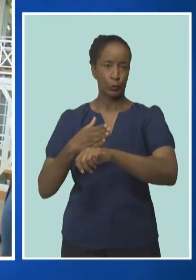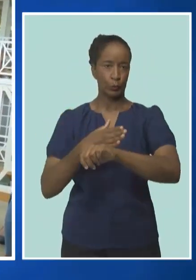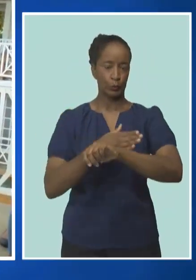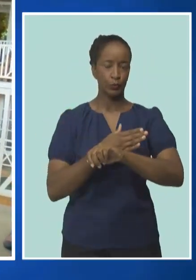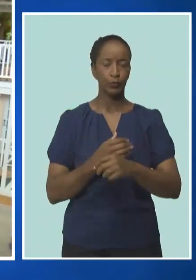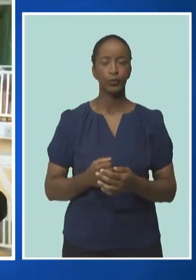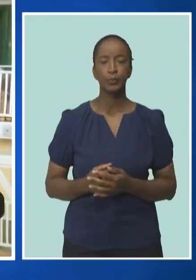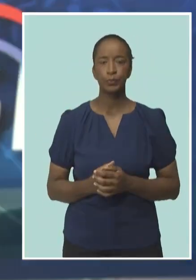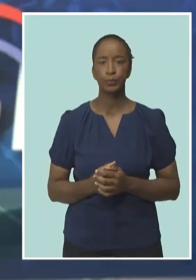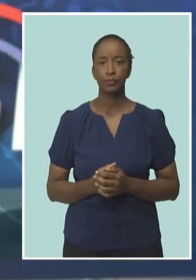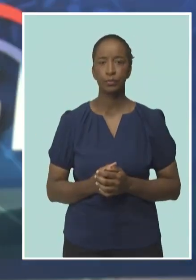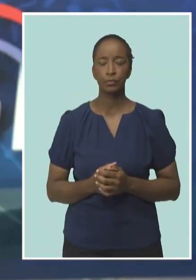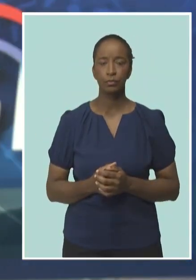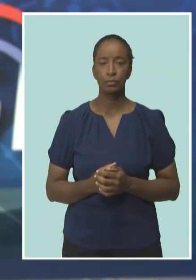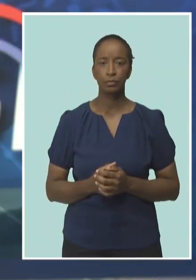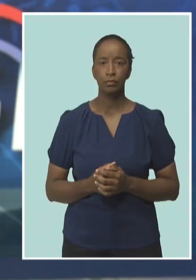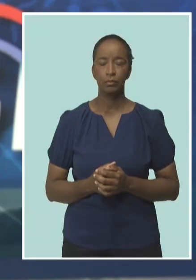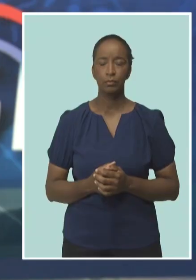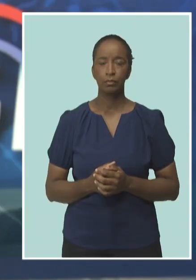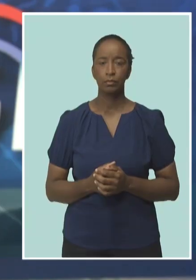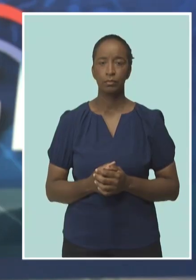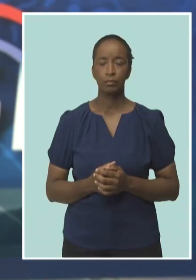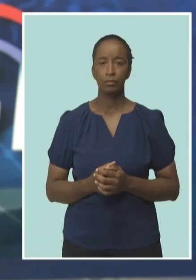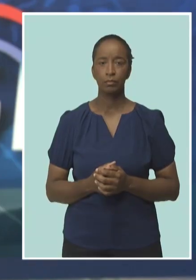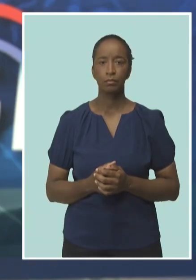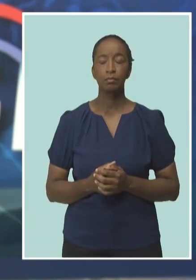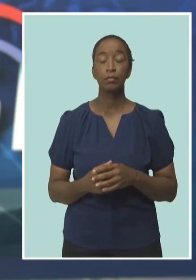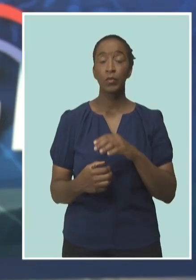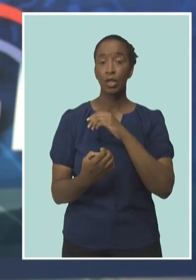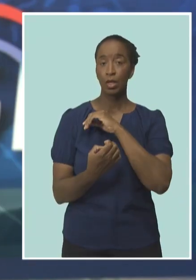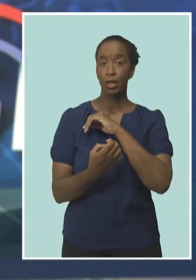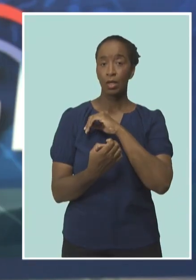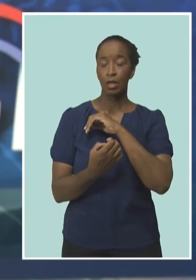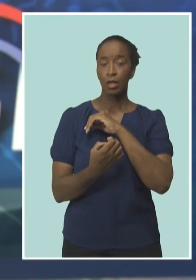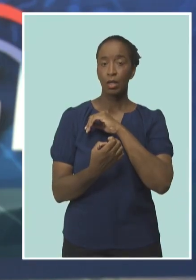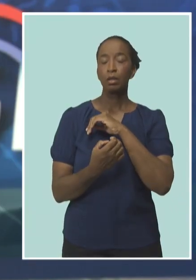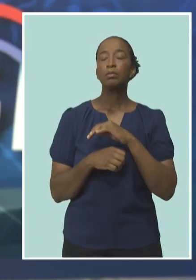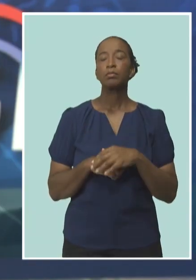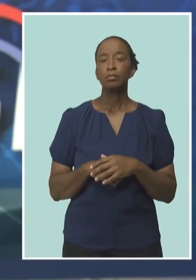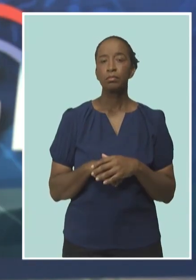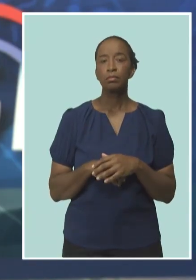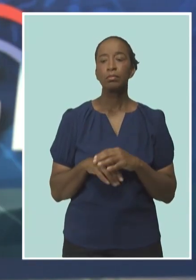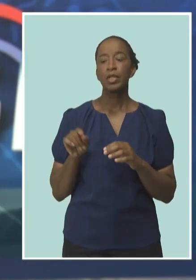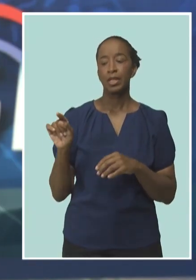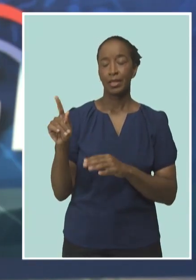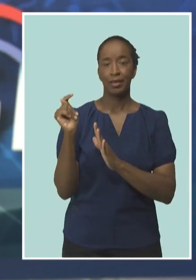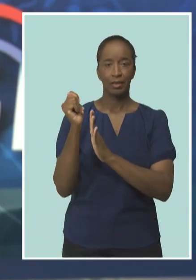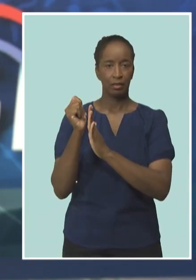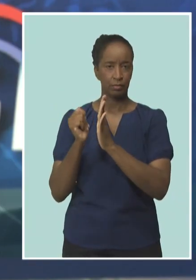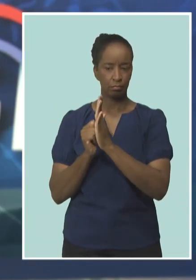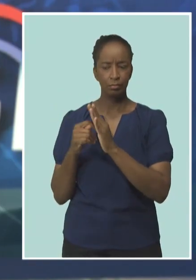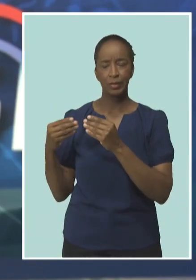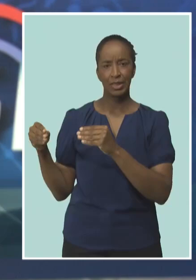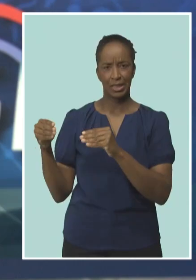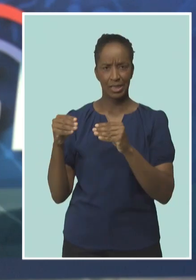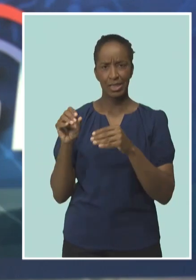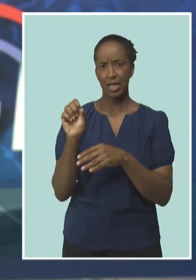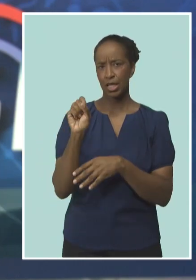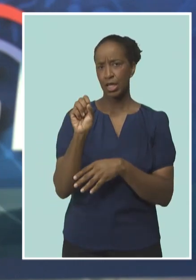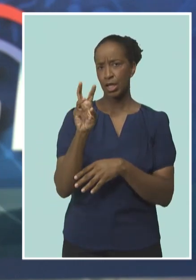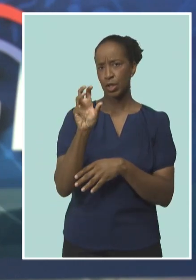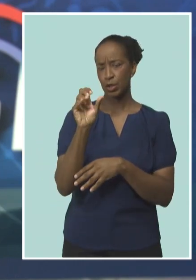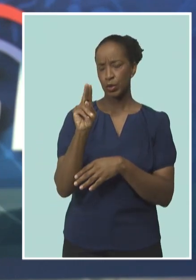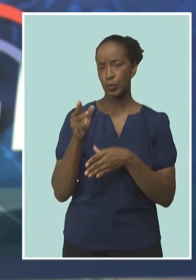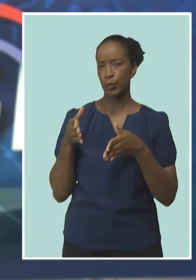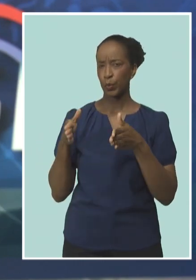CBC News. Now from St. Peter, we head to the heart of the city. Vendors in Swan Street are making their views known on a